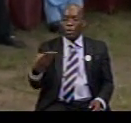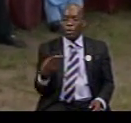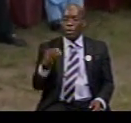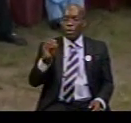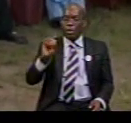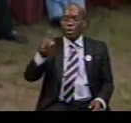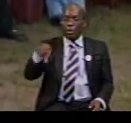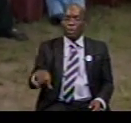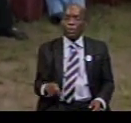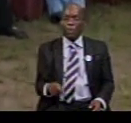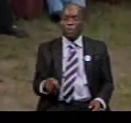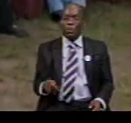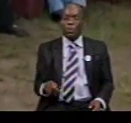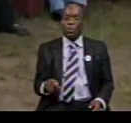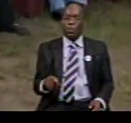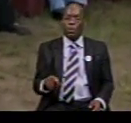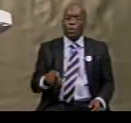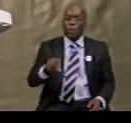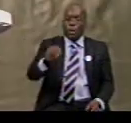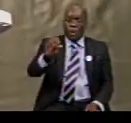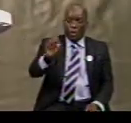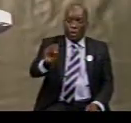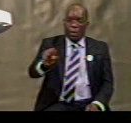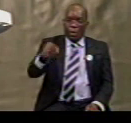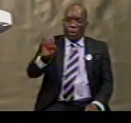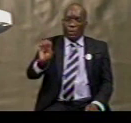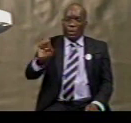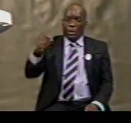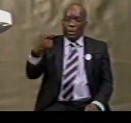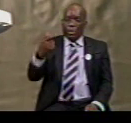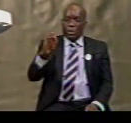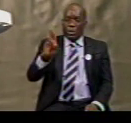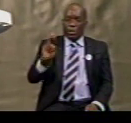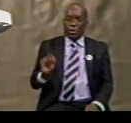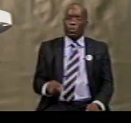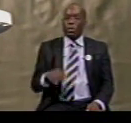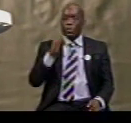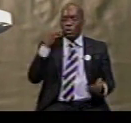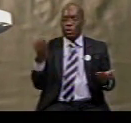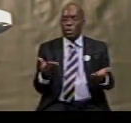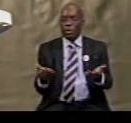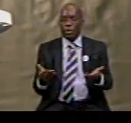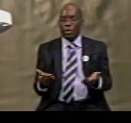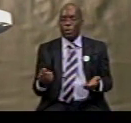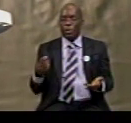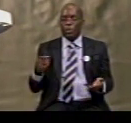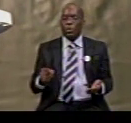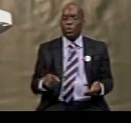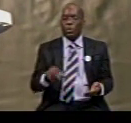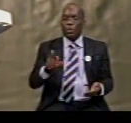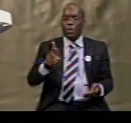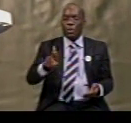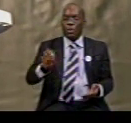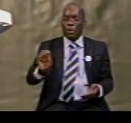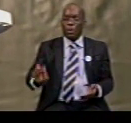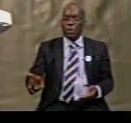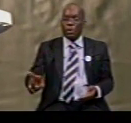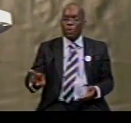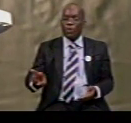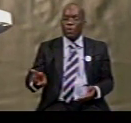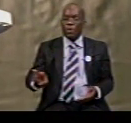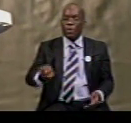Leader. You are welcome, please. Then Reverend Abraham Akanmu, Tekan Ekwa